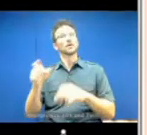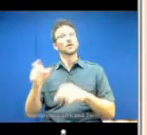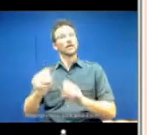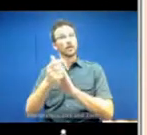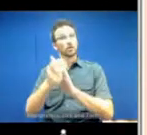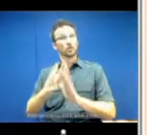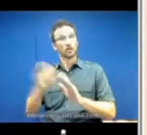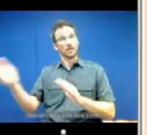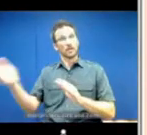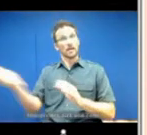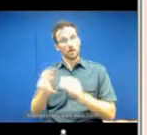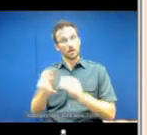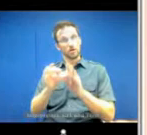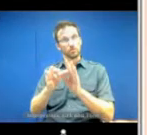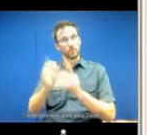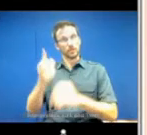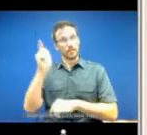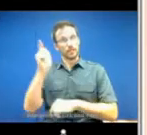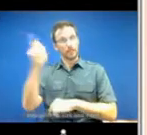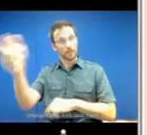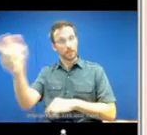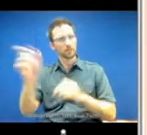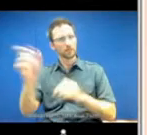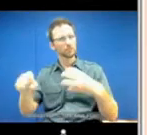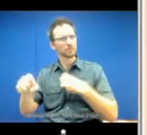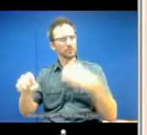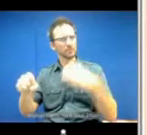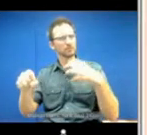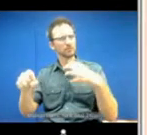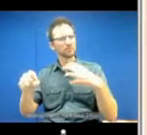interpreter's observations, or did I misunderstand the rules of evidence?